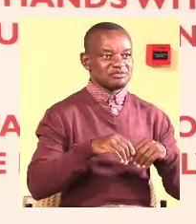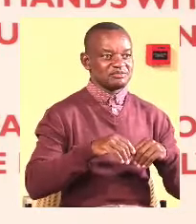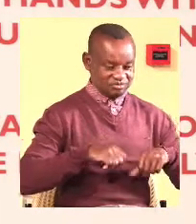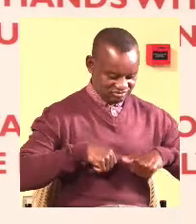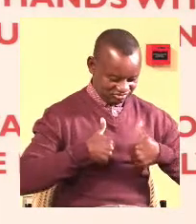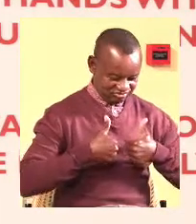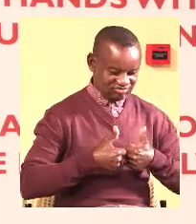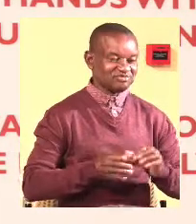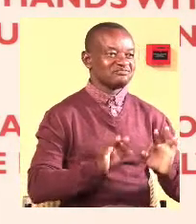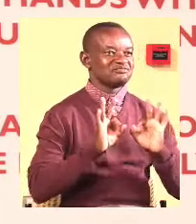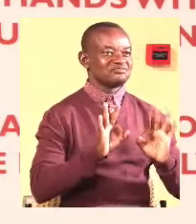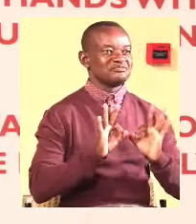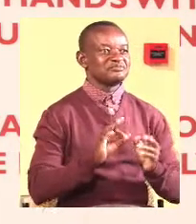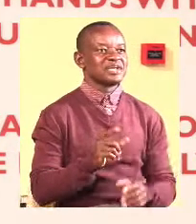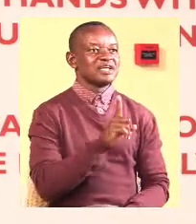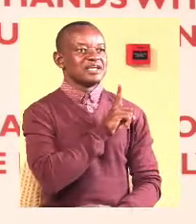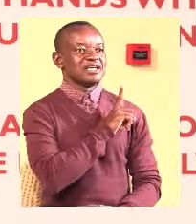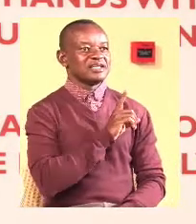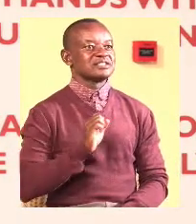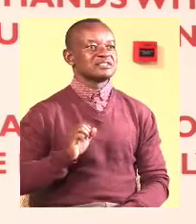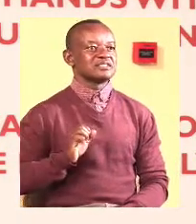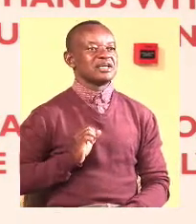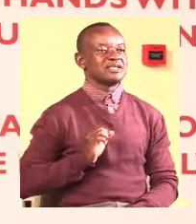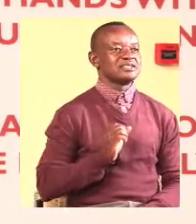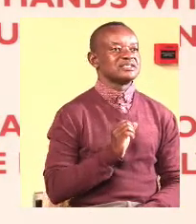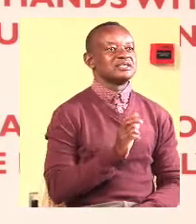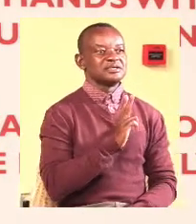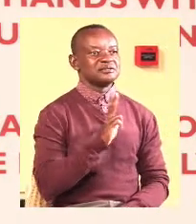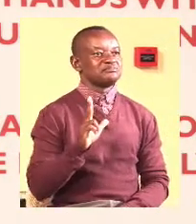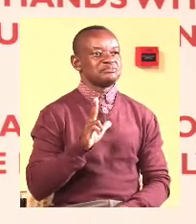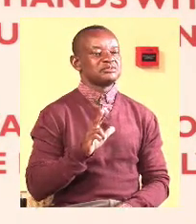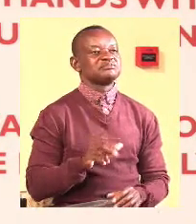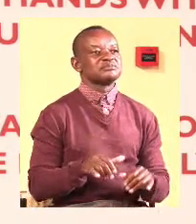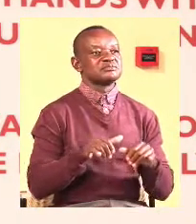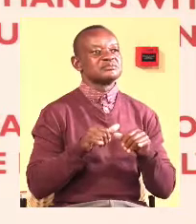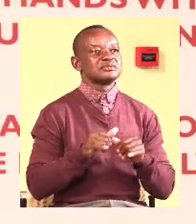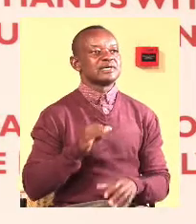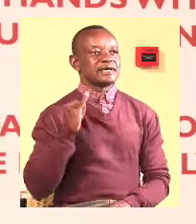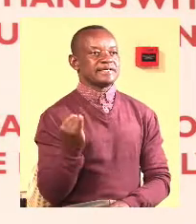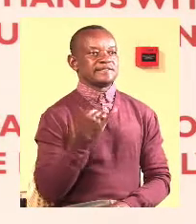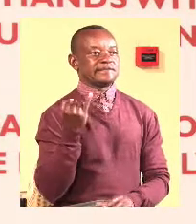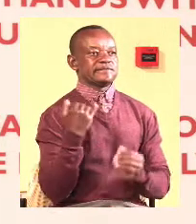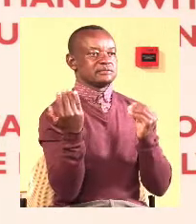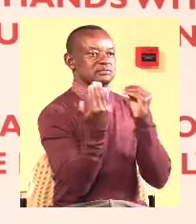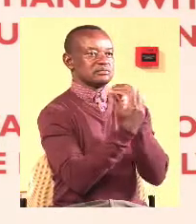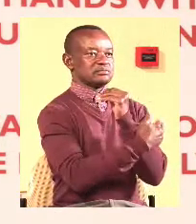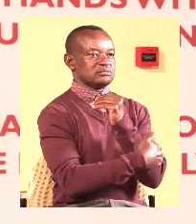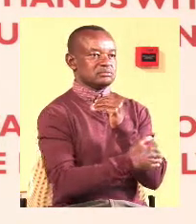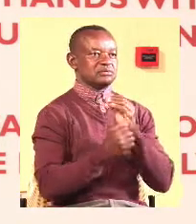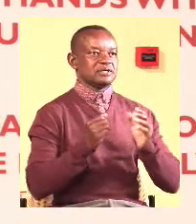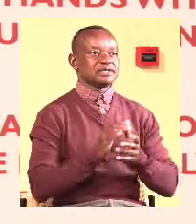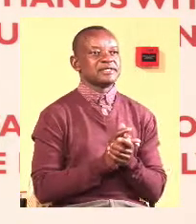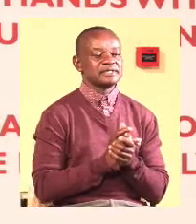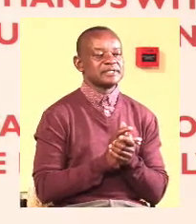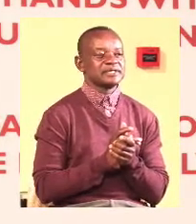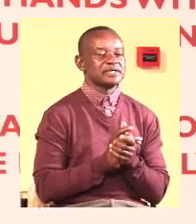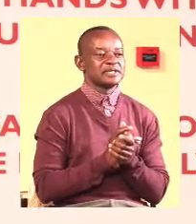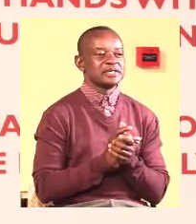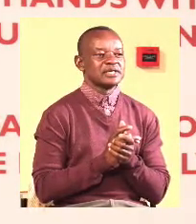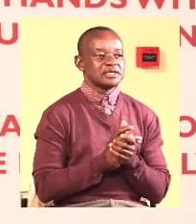in isolation facilities. And they are asymptomatic, they don't show